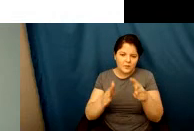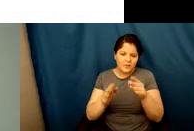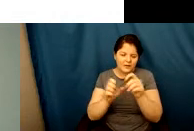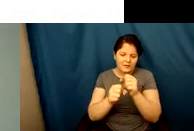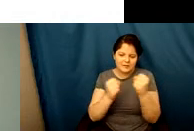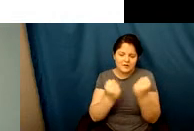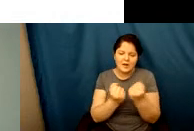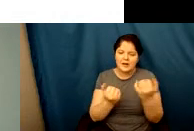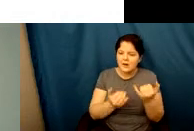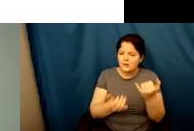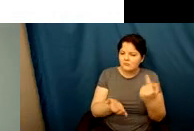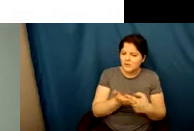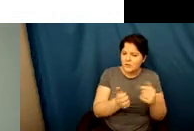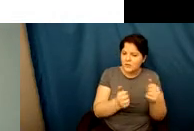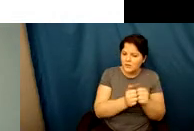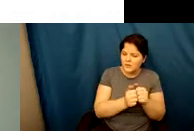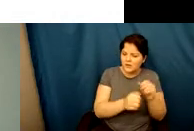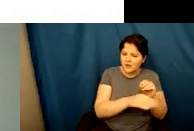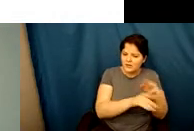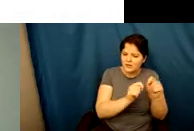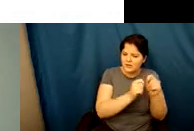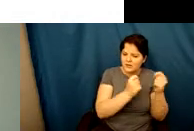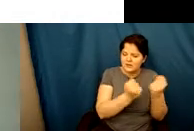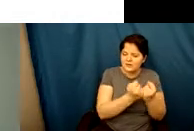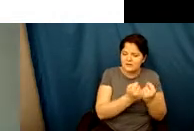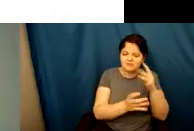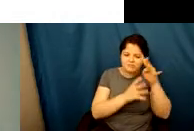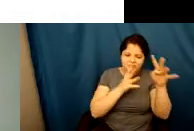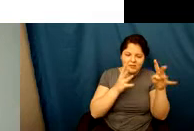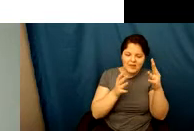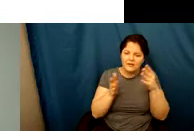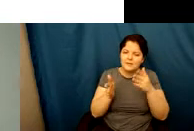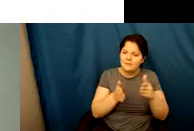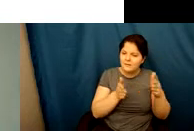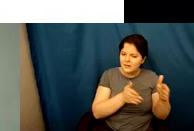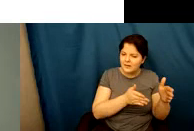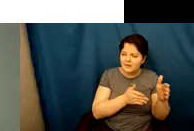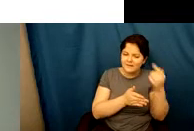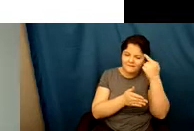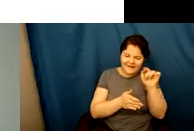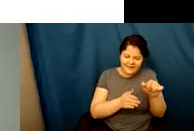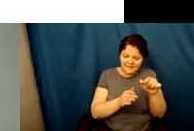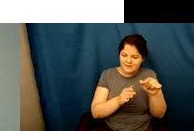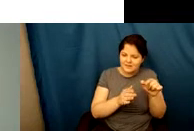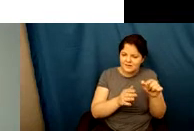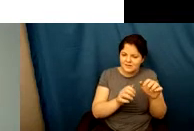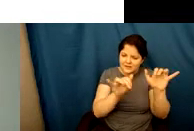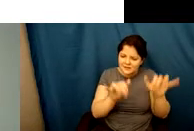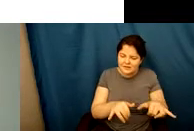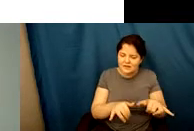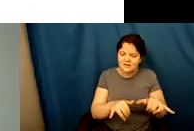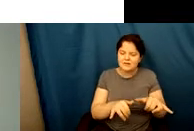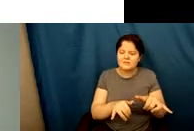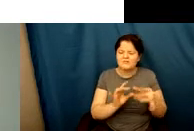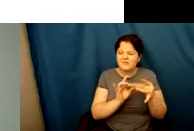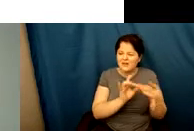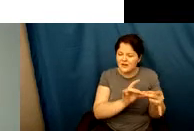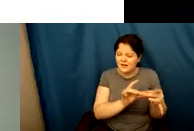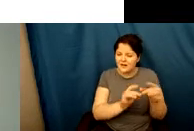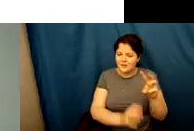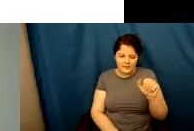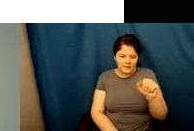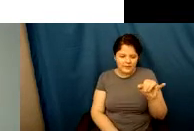our consultant team to create basically a plan for this kind of system-wide wayfinding signage.